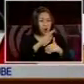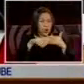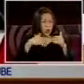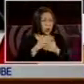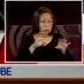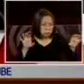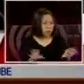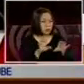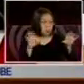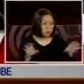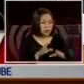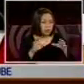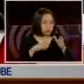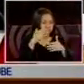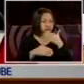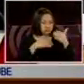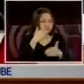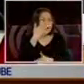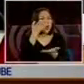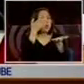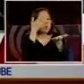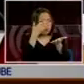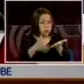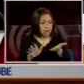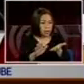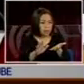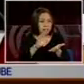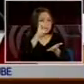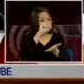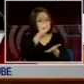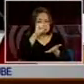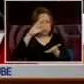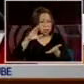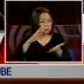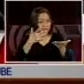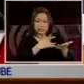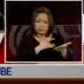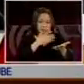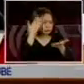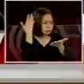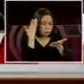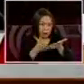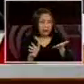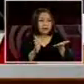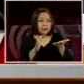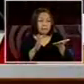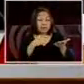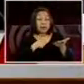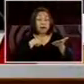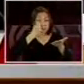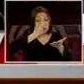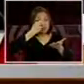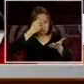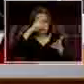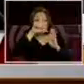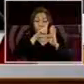magiging desisyon ng Korte Suprema. To me, Your Honors, in all honesty and based on my understanding of the law and